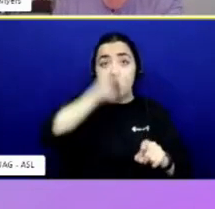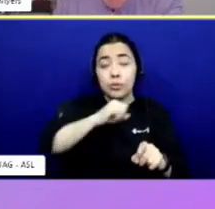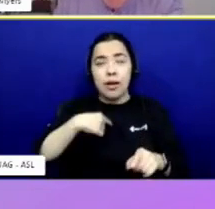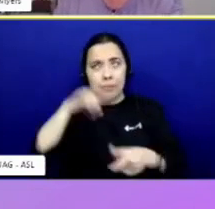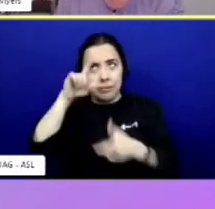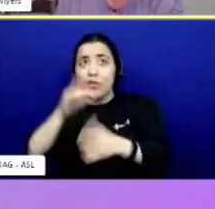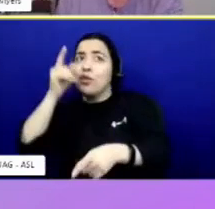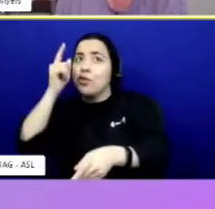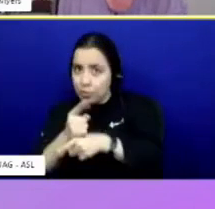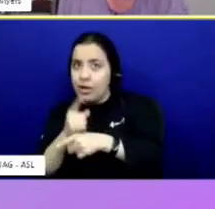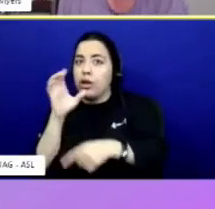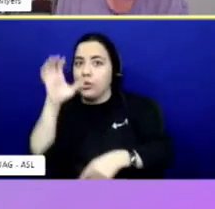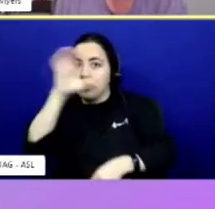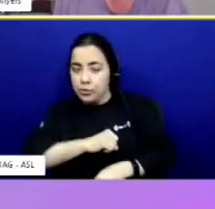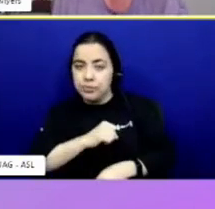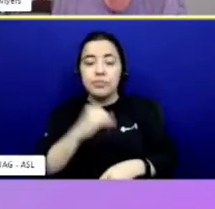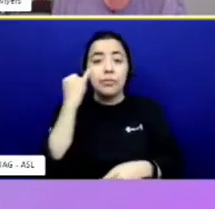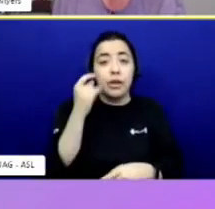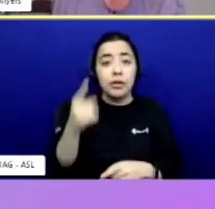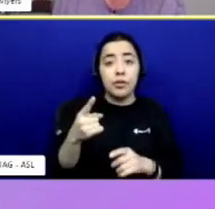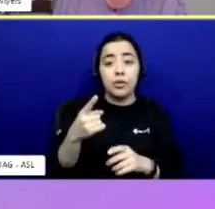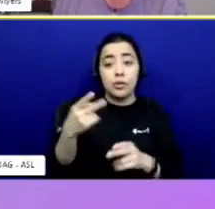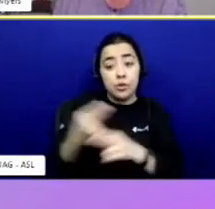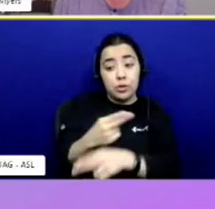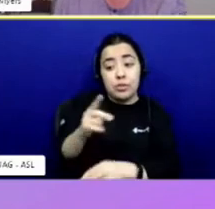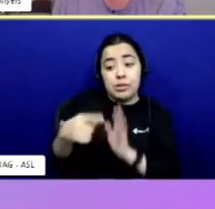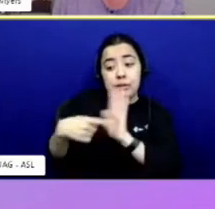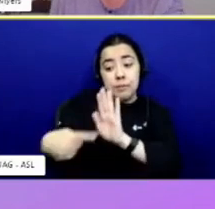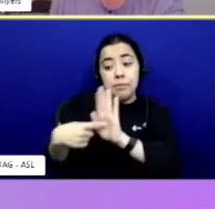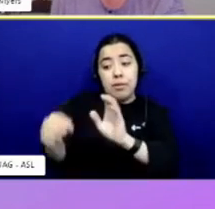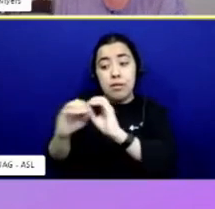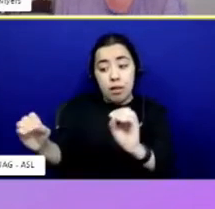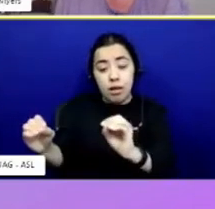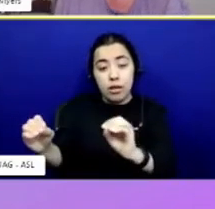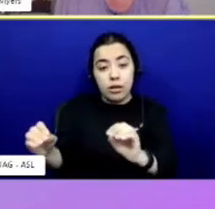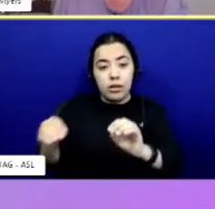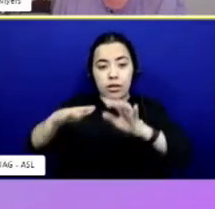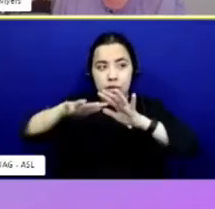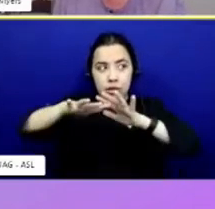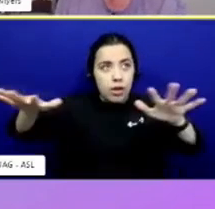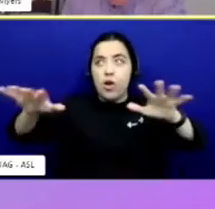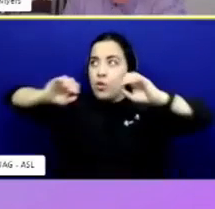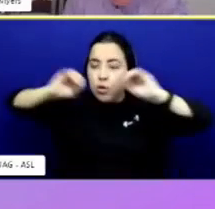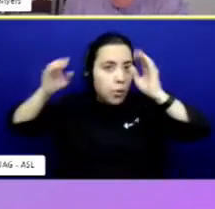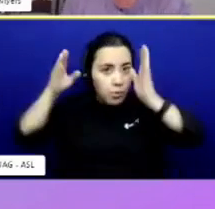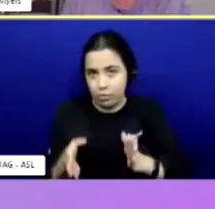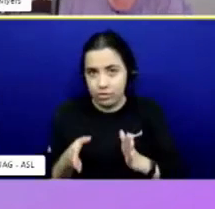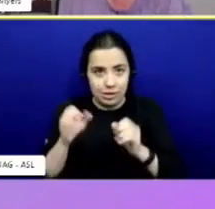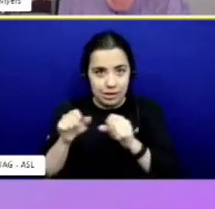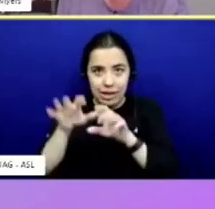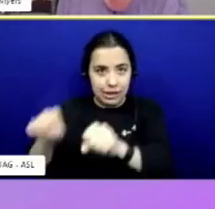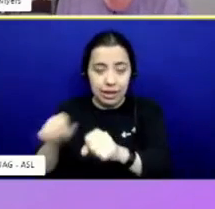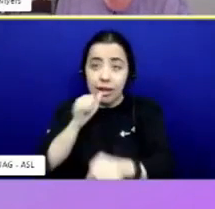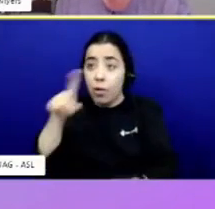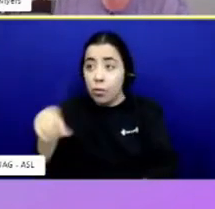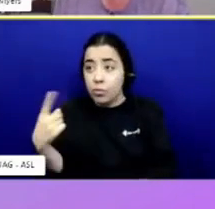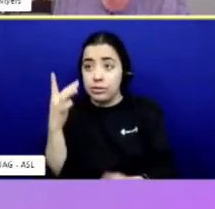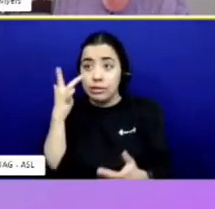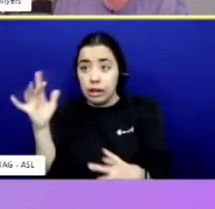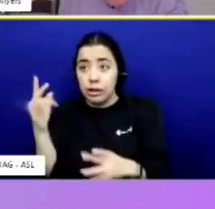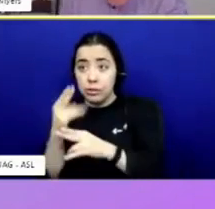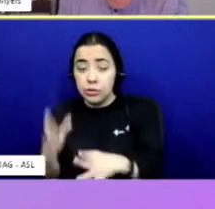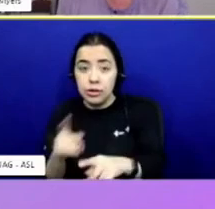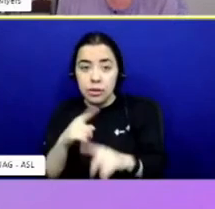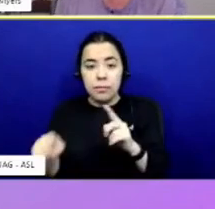that if you apply display none to an element, no one is meant to get to it, right? Not just sighted users, but